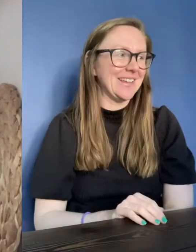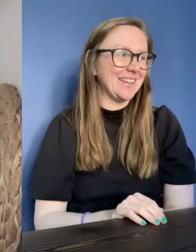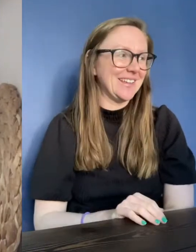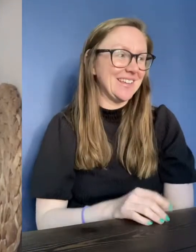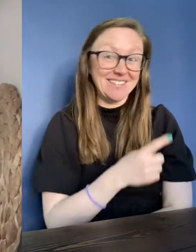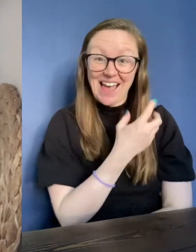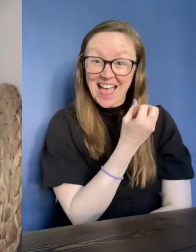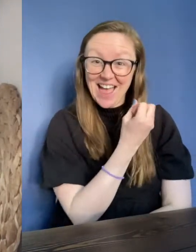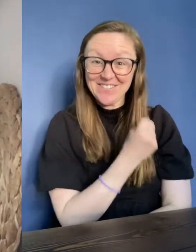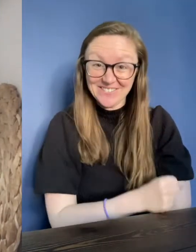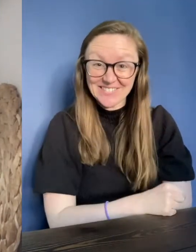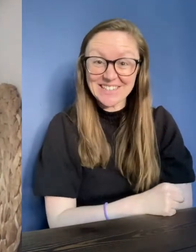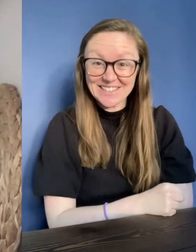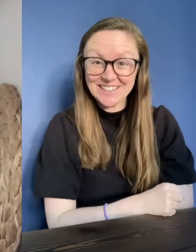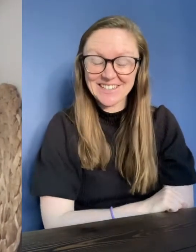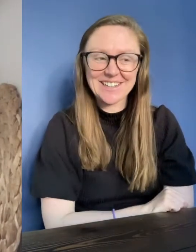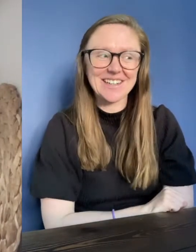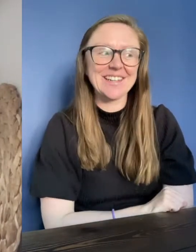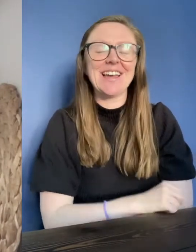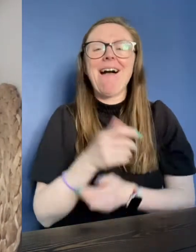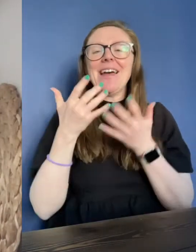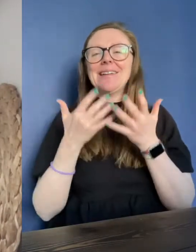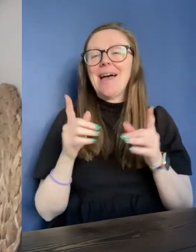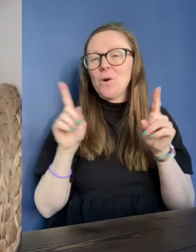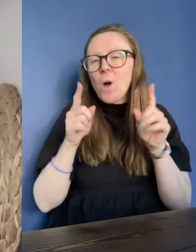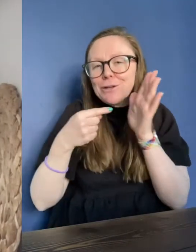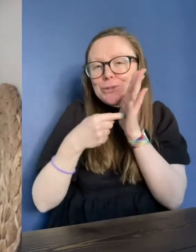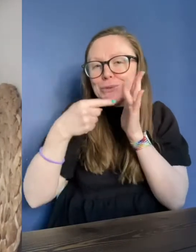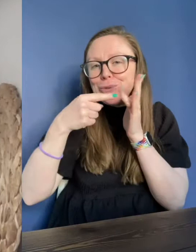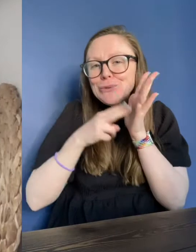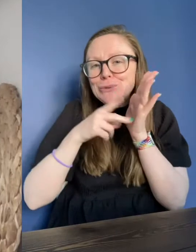There we have it. And now for the tonic.